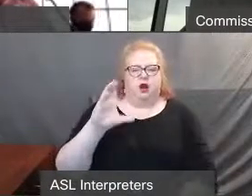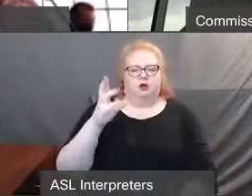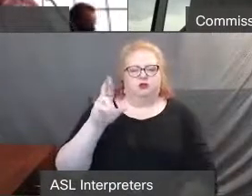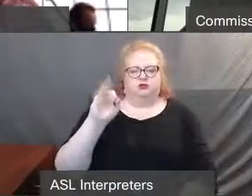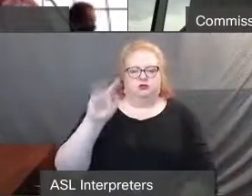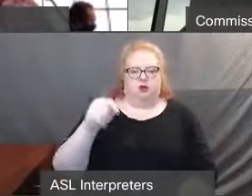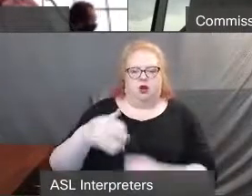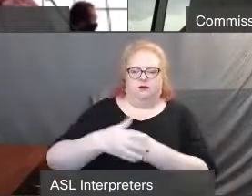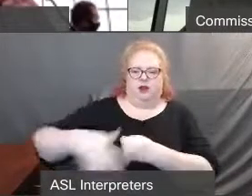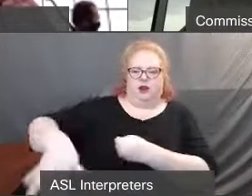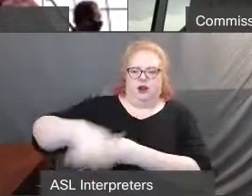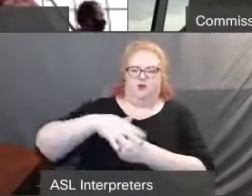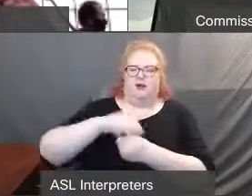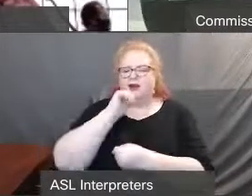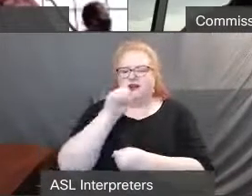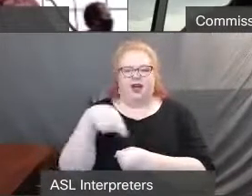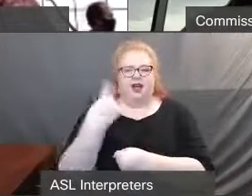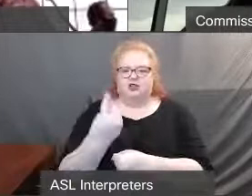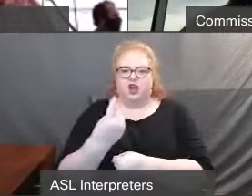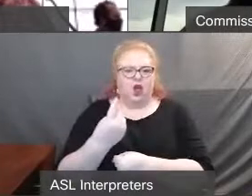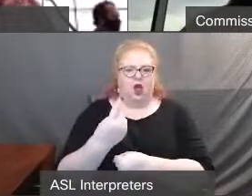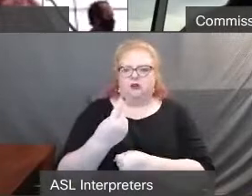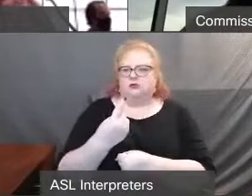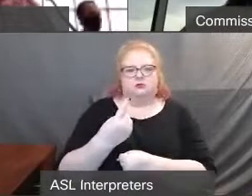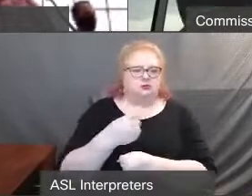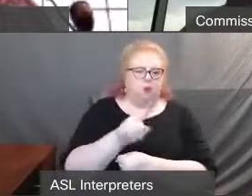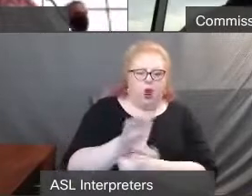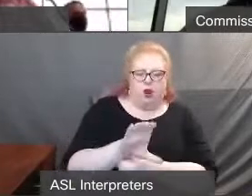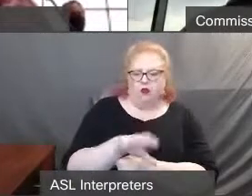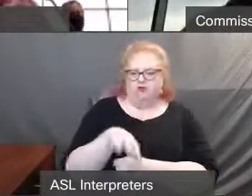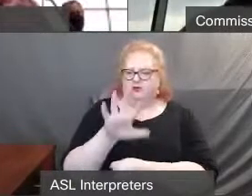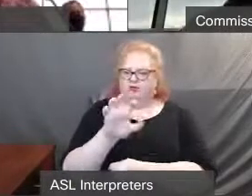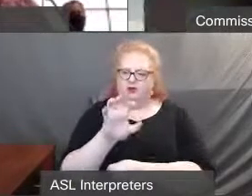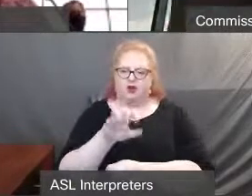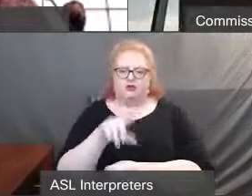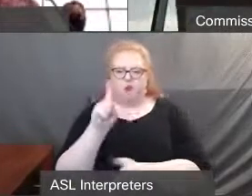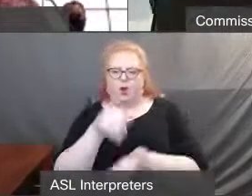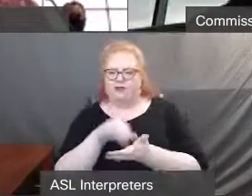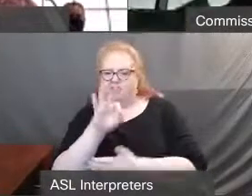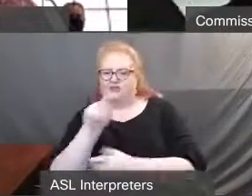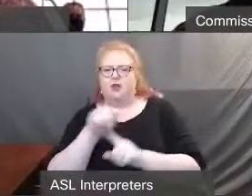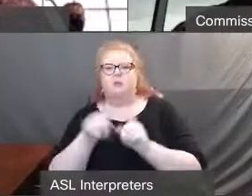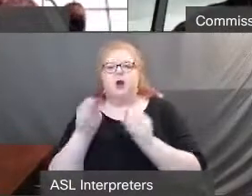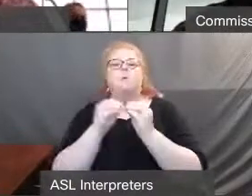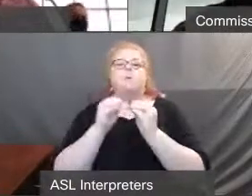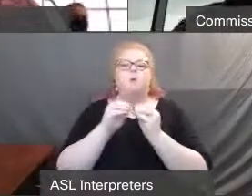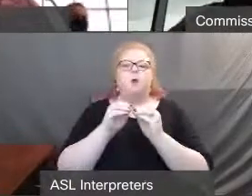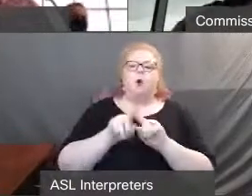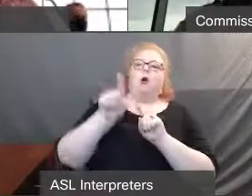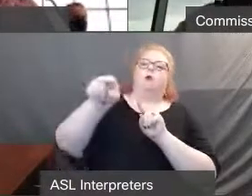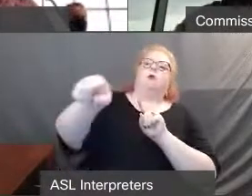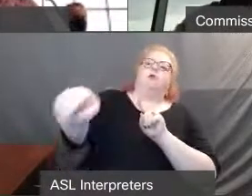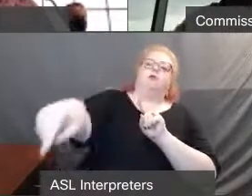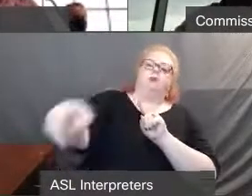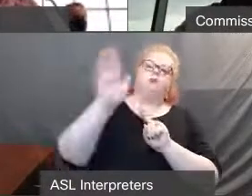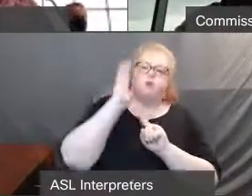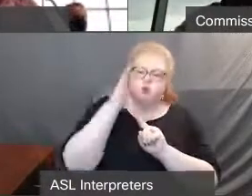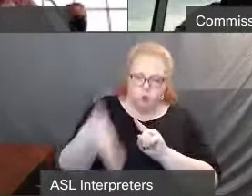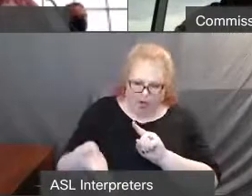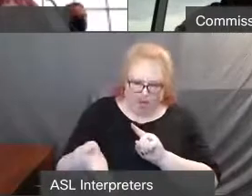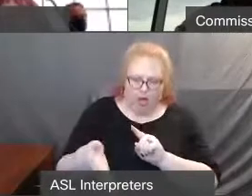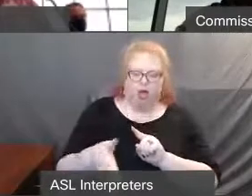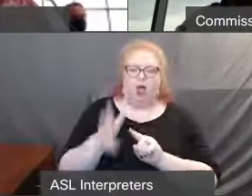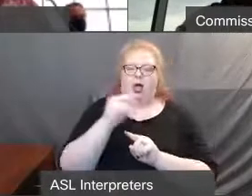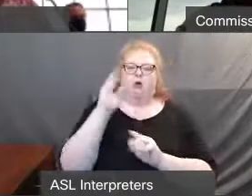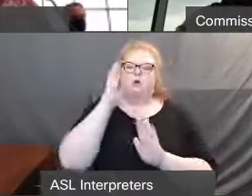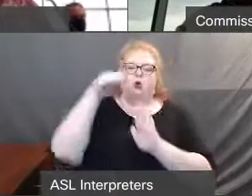that are 100, 500, 1,000 feet away. It's going to affect the ones at the back of the neighborhood. the ripple effect of dropping property values